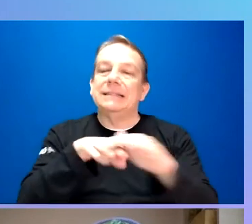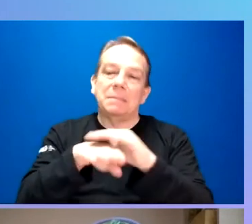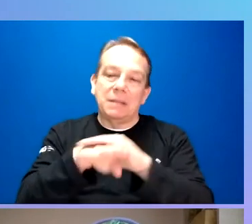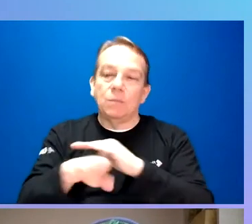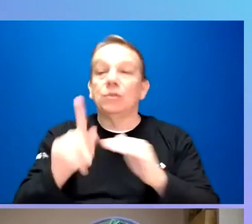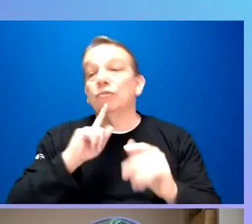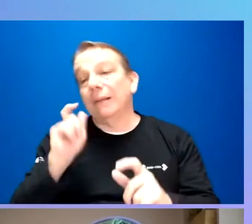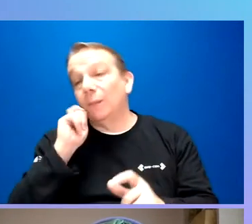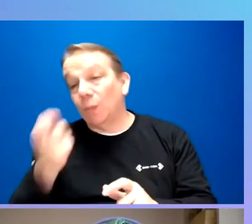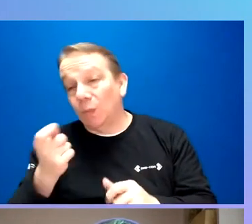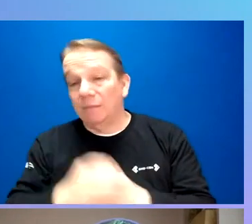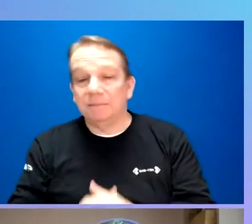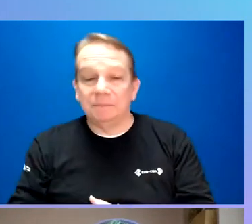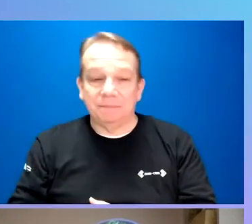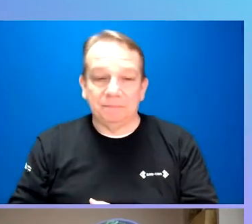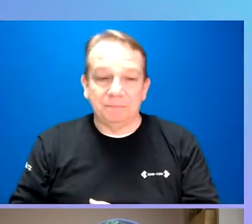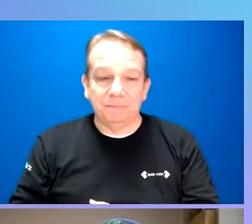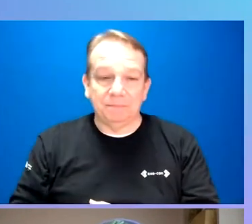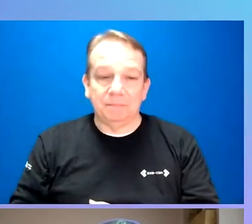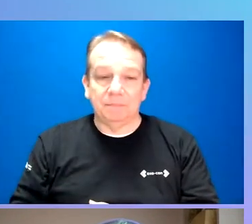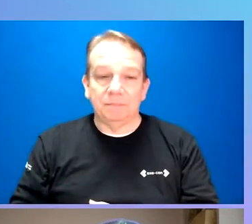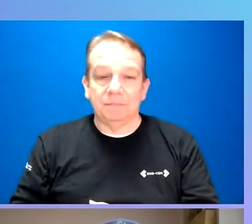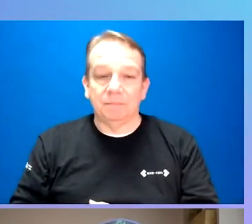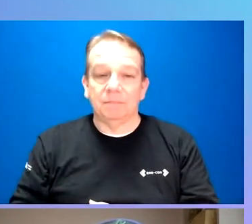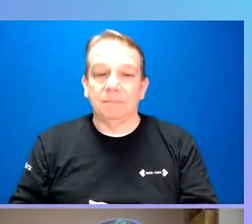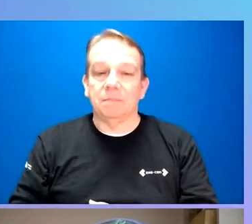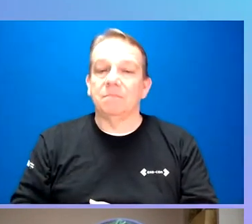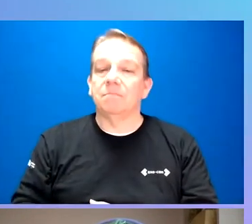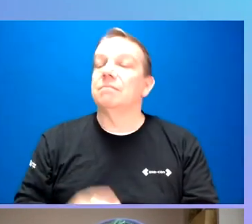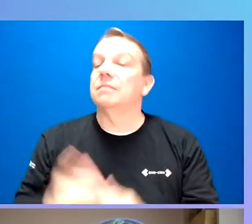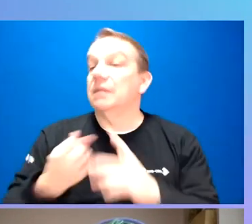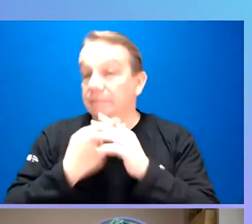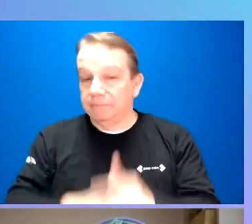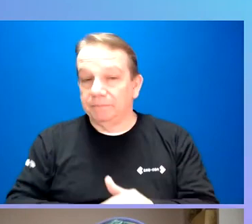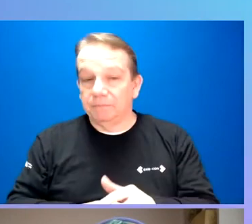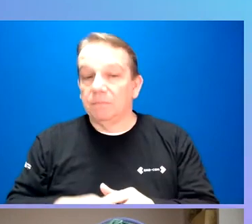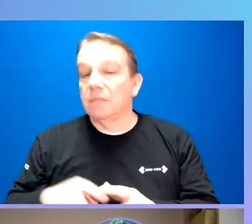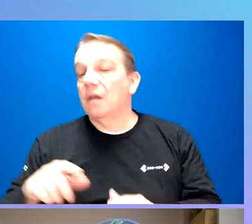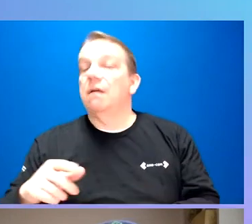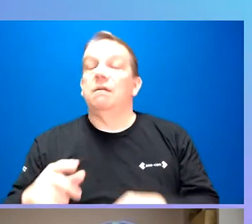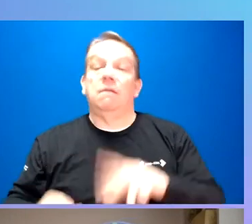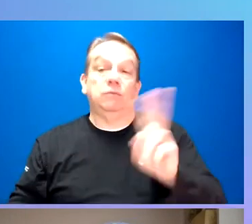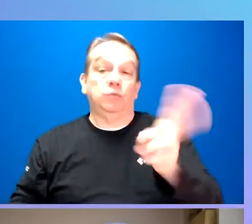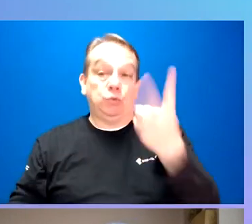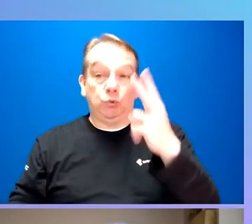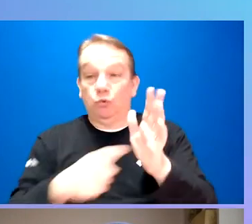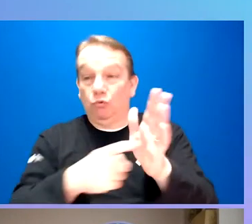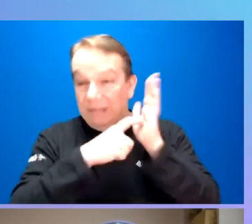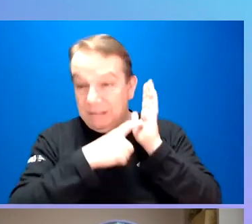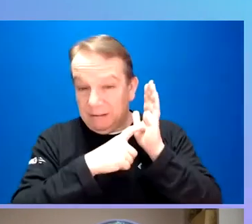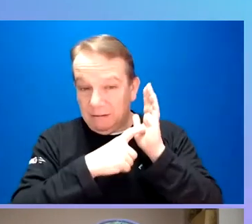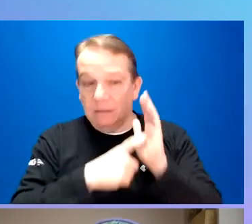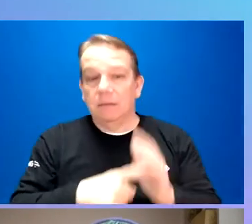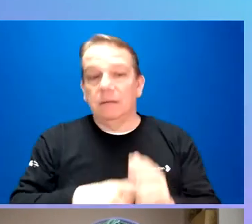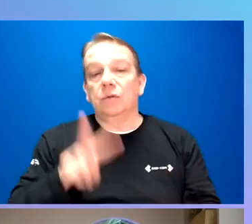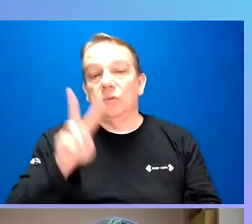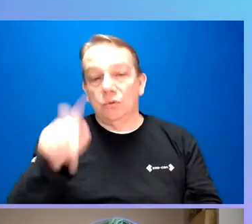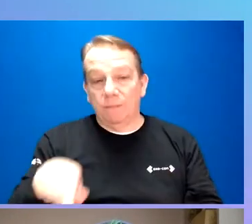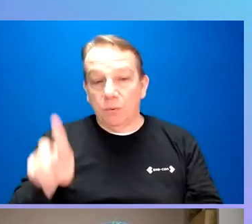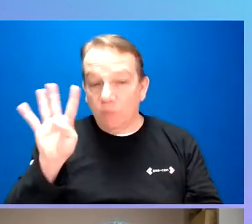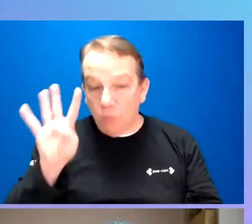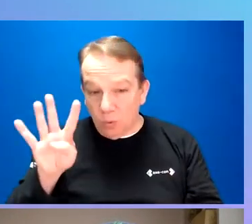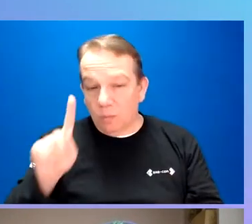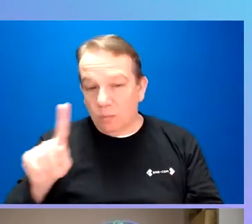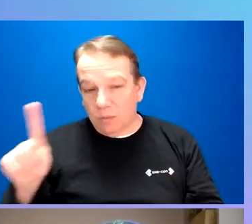cool. So, all right, hitting it off with our first 2 criteria in WCAG 2.2 that was